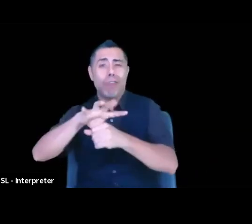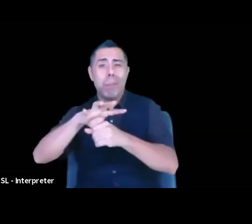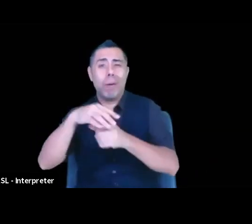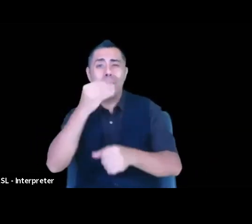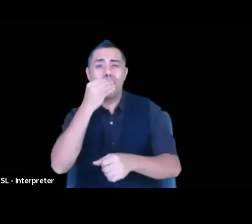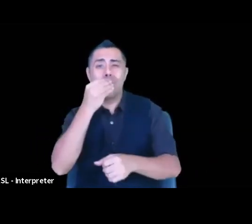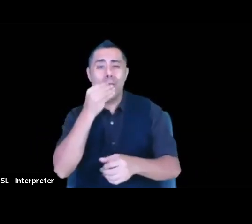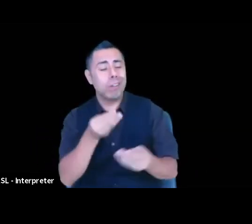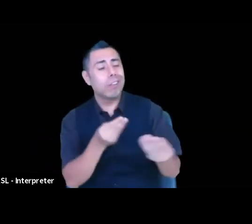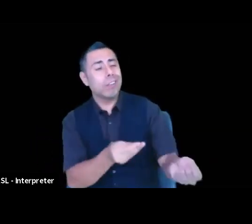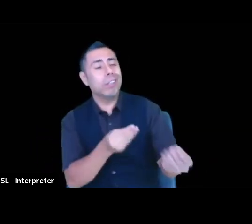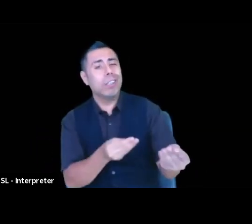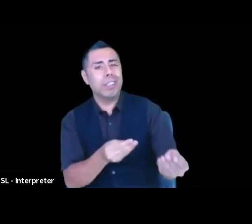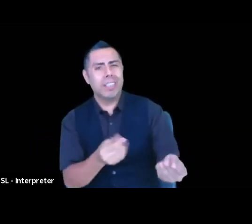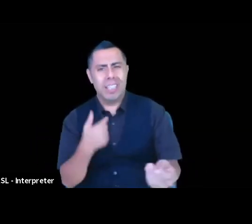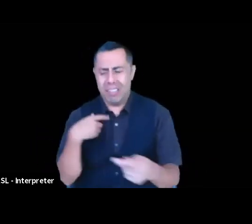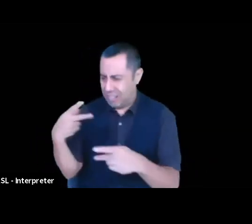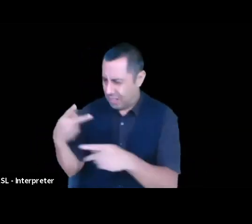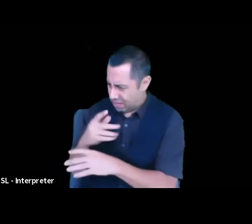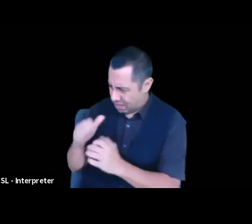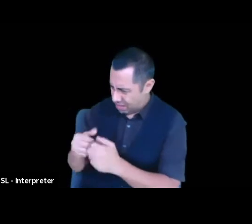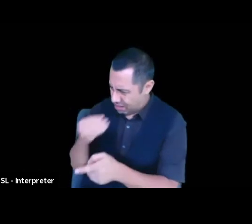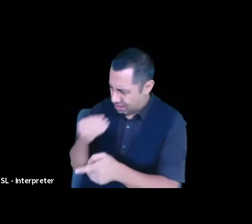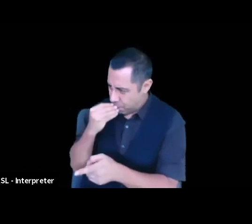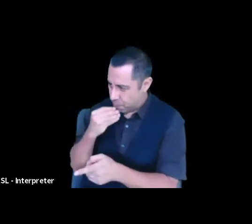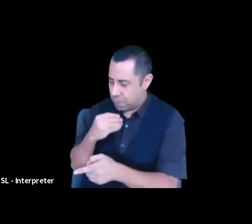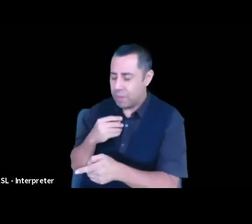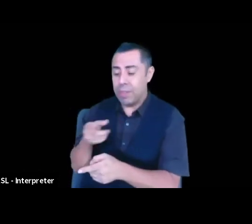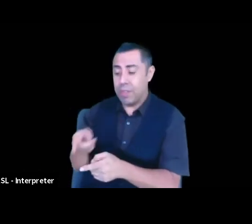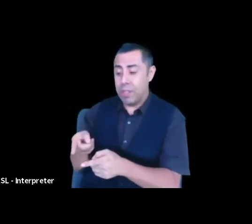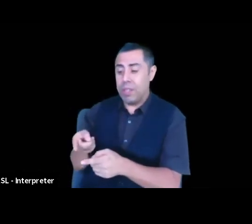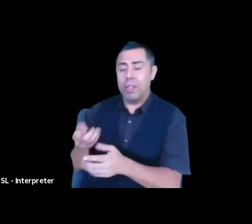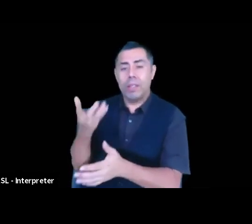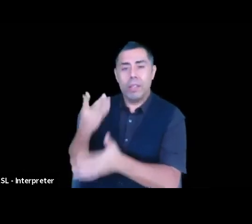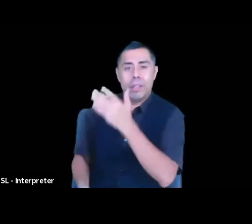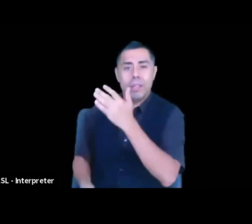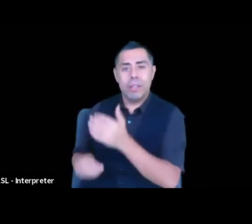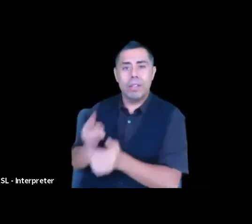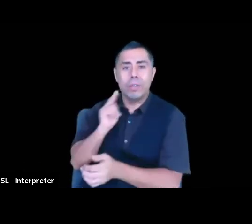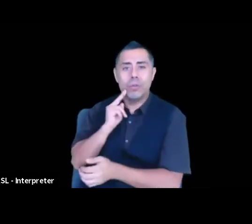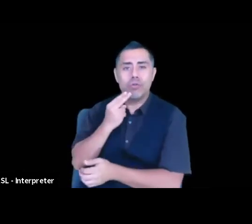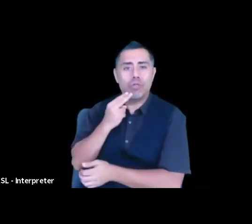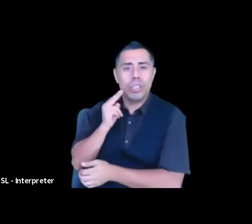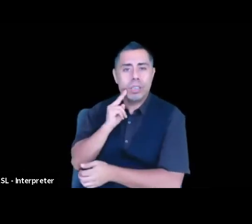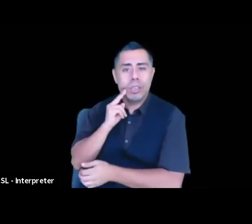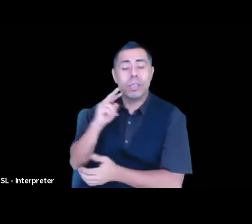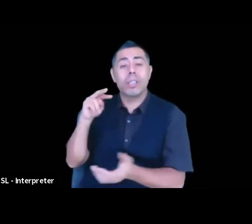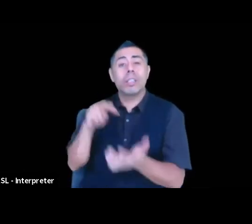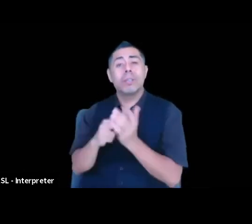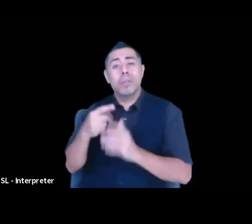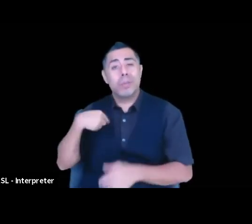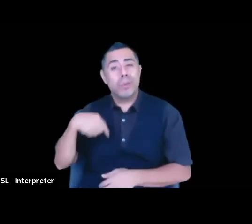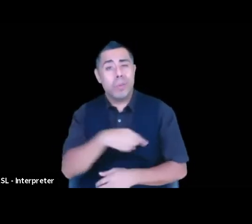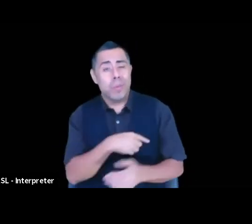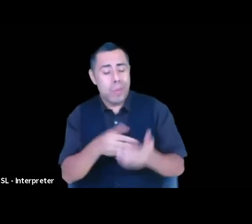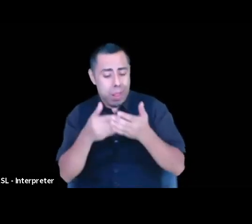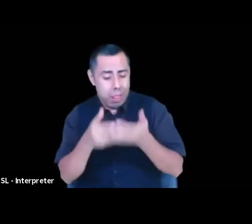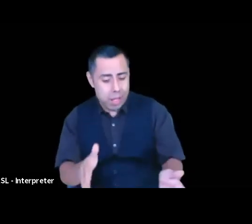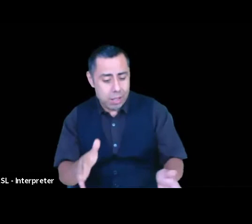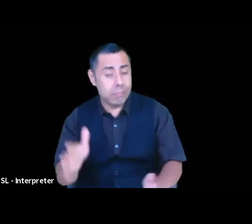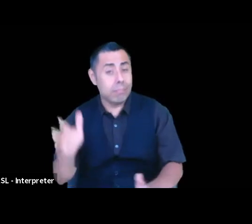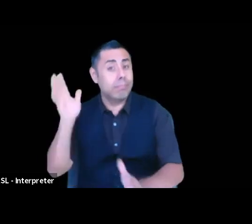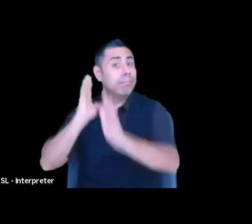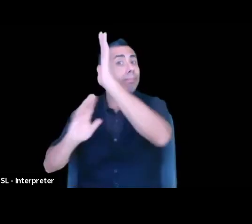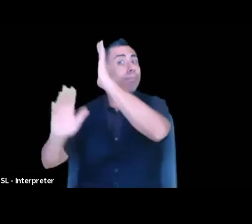of nutrients. So we've lost how we used to eat, how we used to hunt. That's